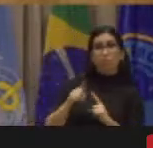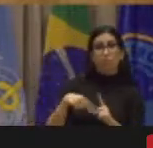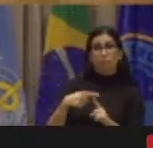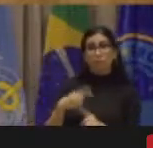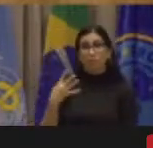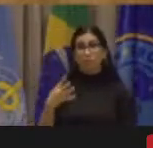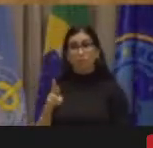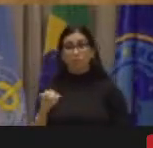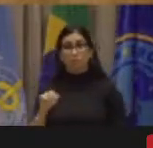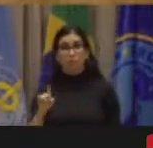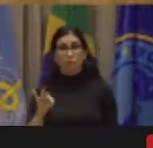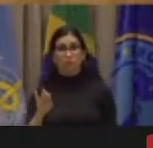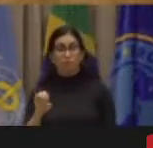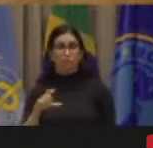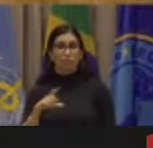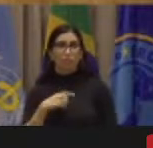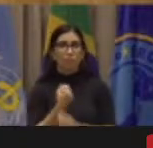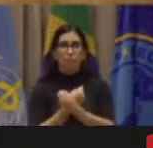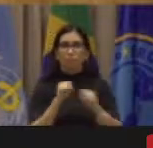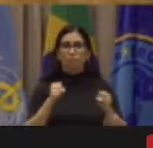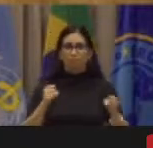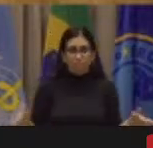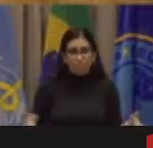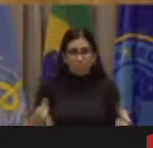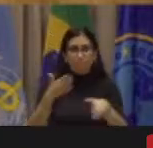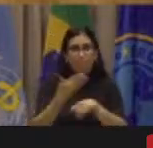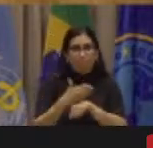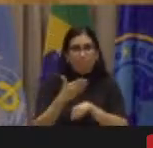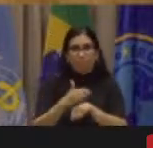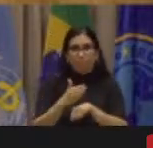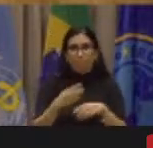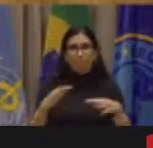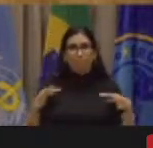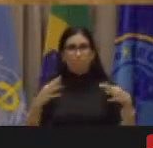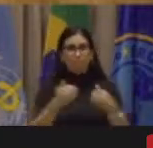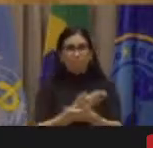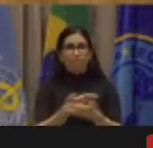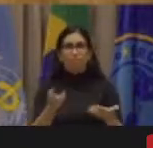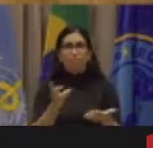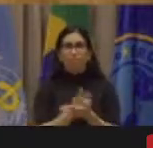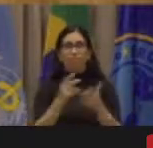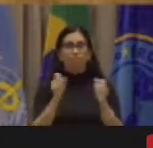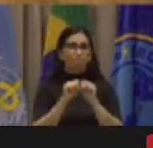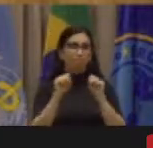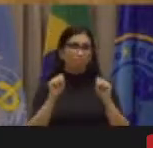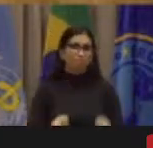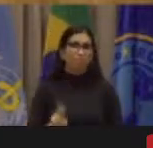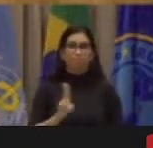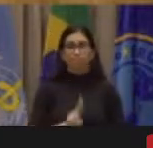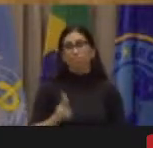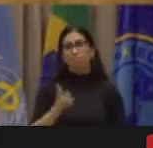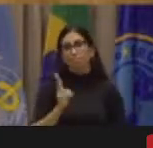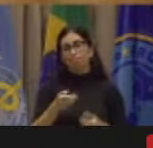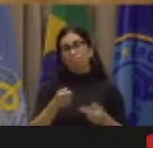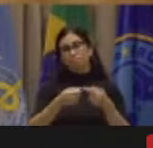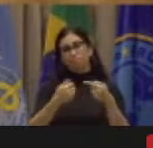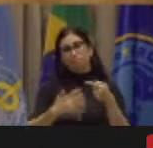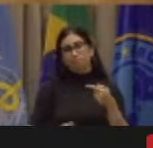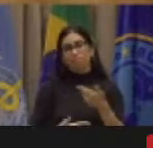4,500 new medical students every day, and it's hard to train them to have the same